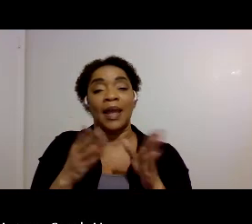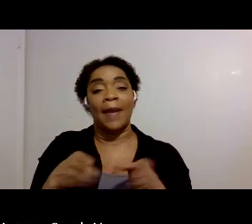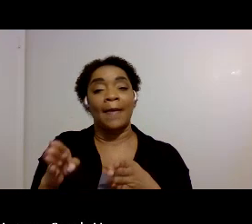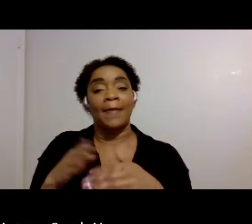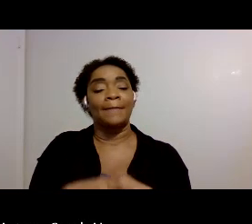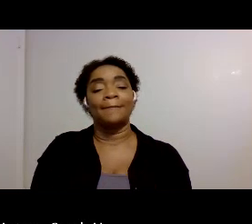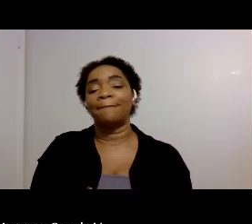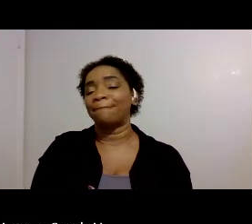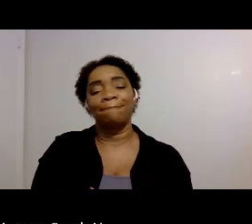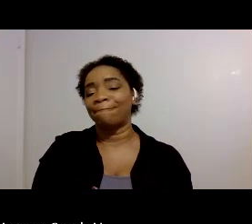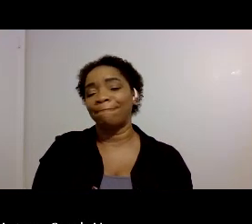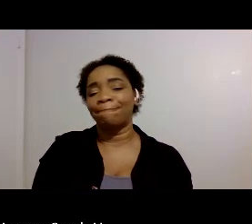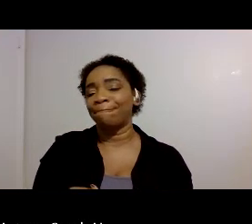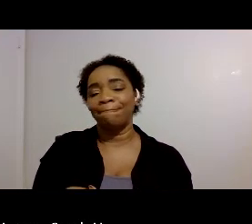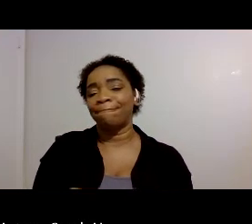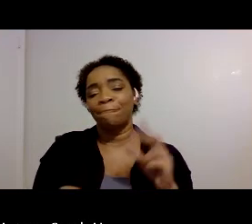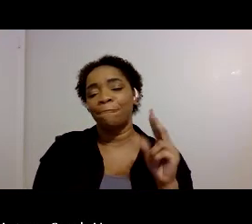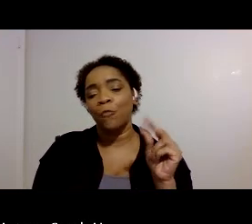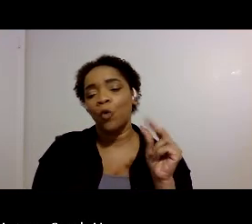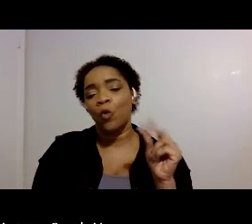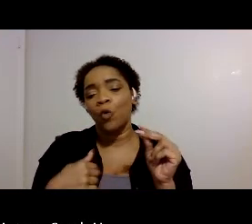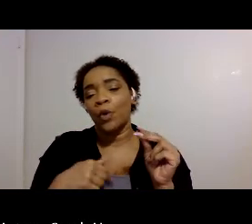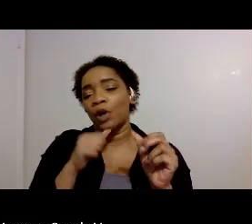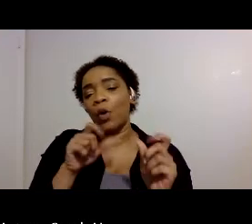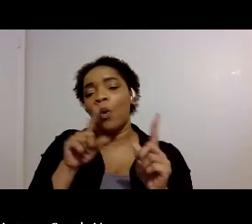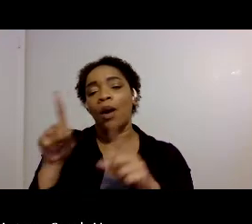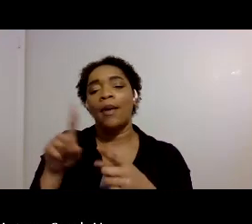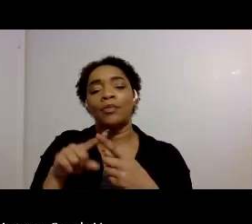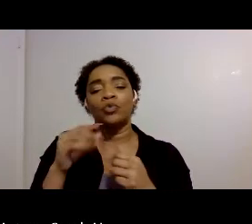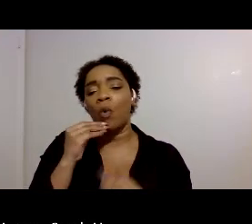No, we don't come to homes. Normally, we would do